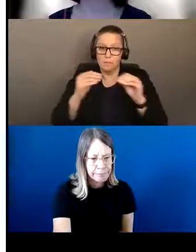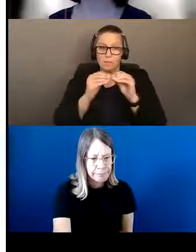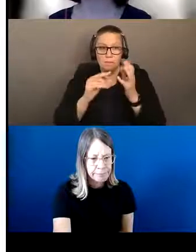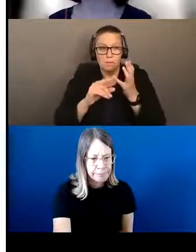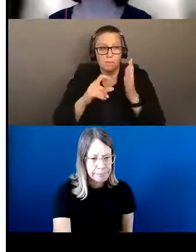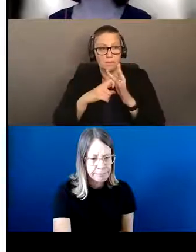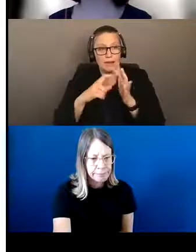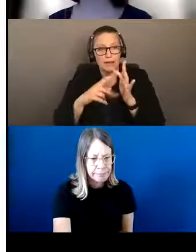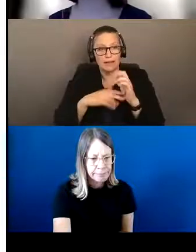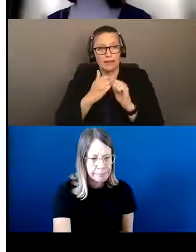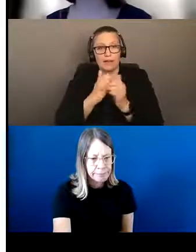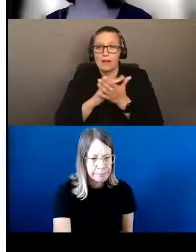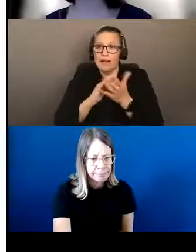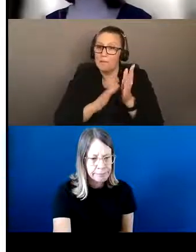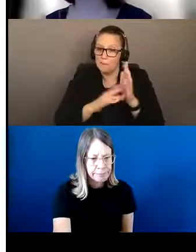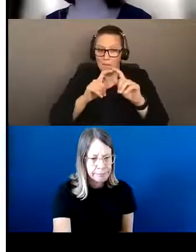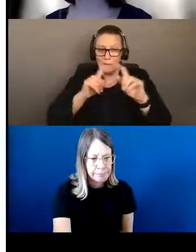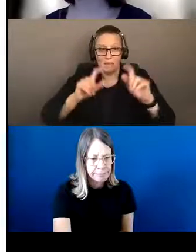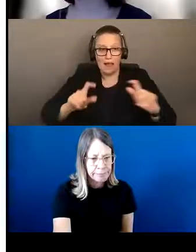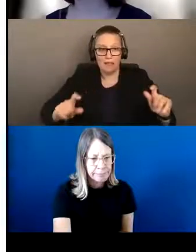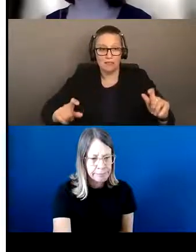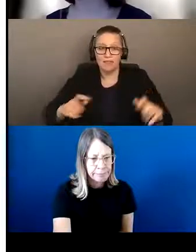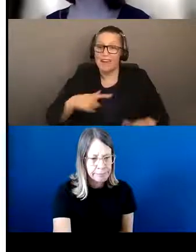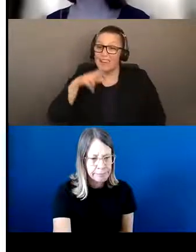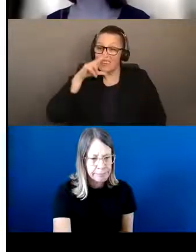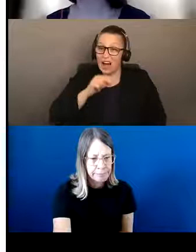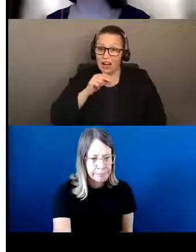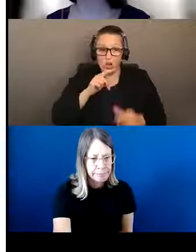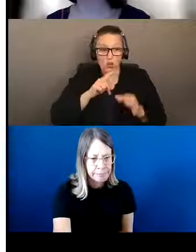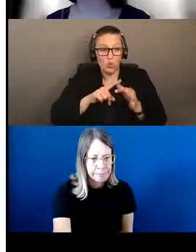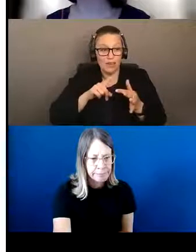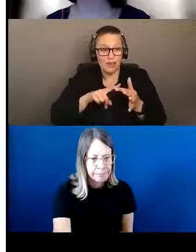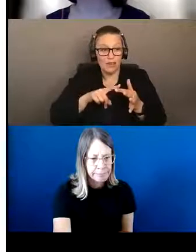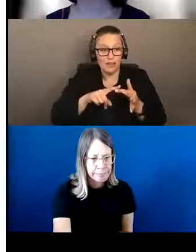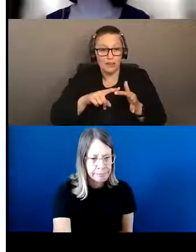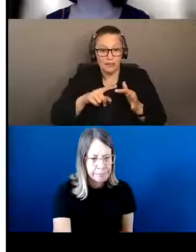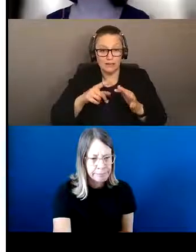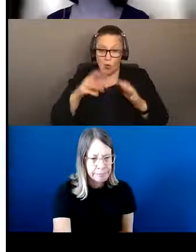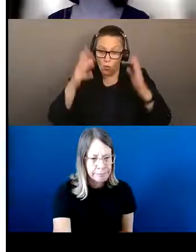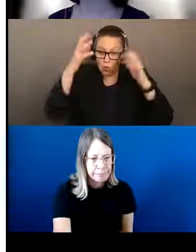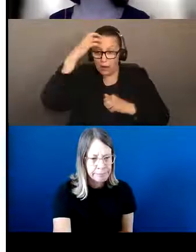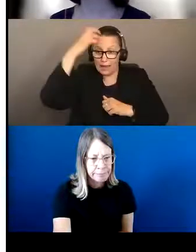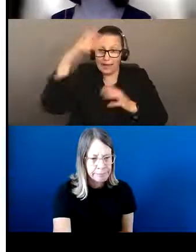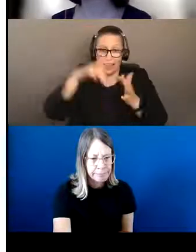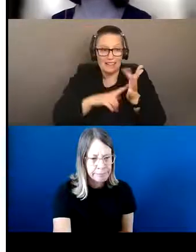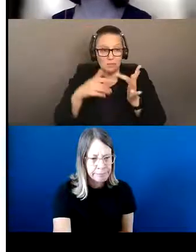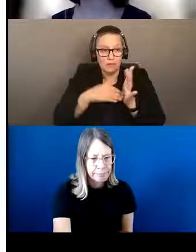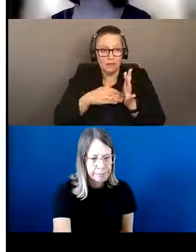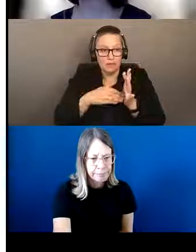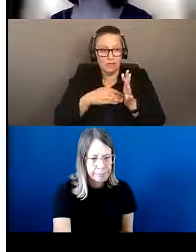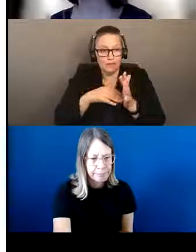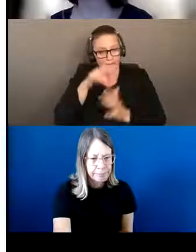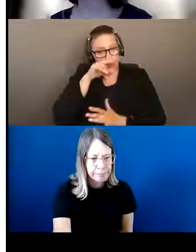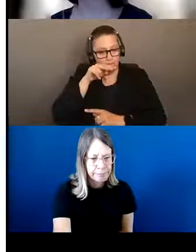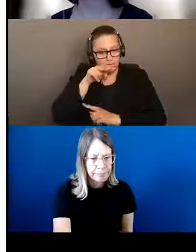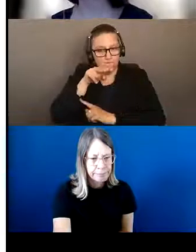with a firm, hard stare. She is so often represented in her old age, and I think it's really nice to remember that she reigned for 63 years